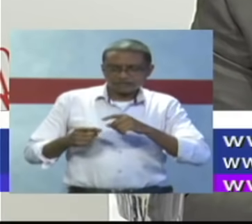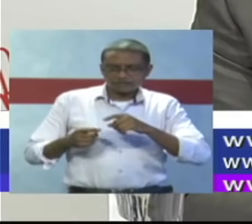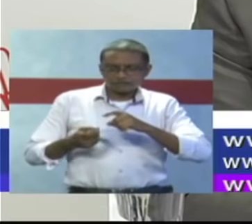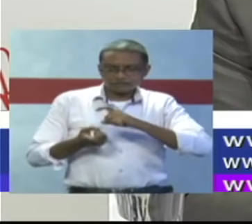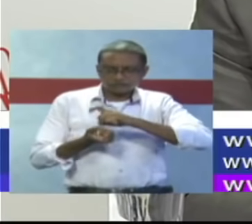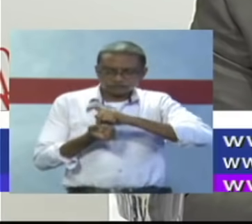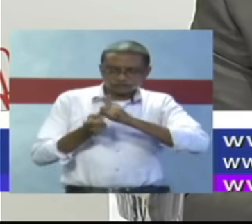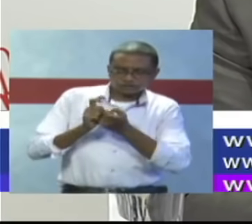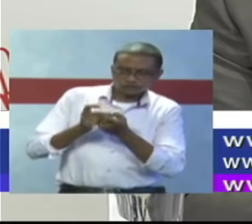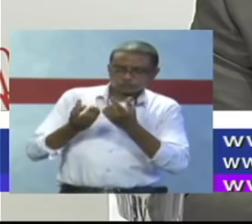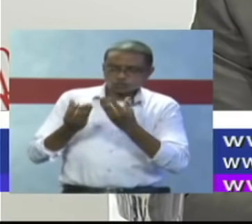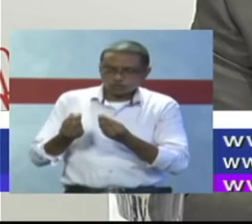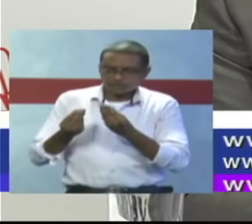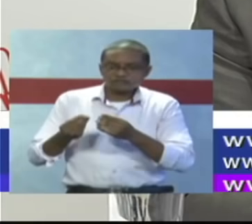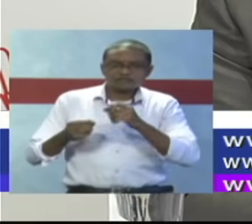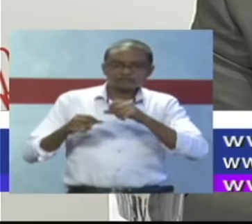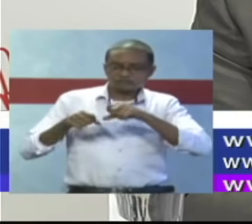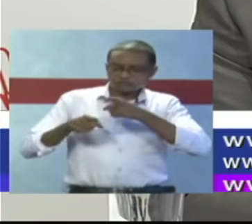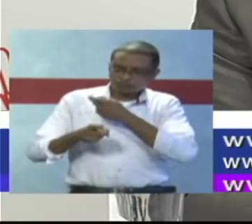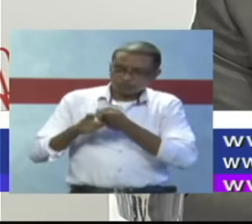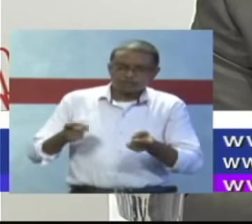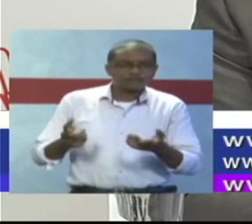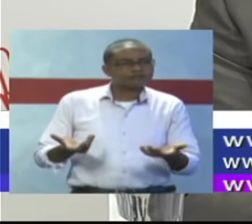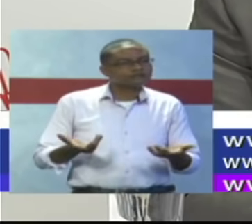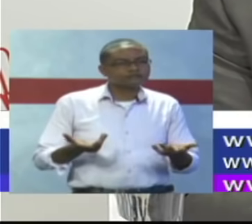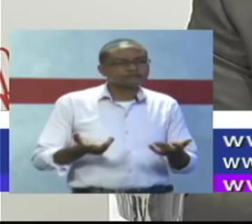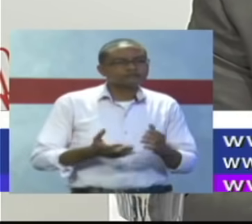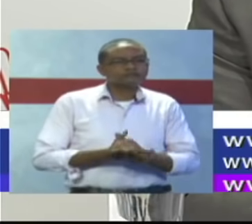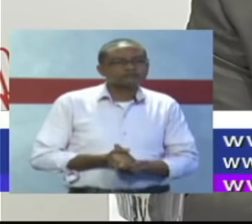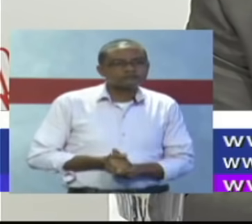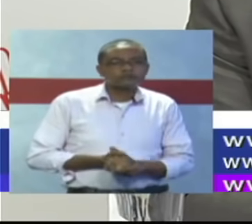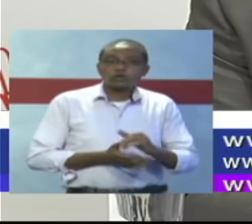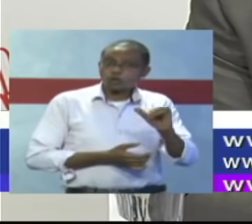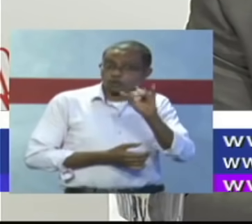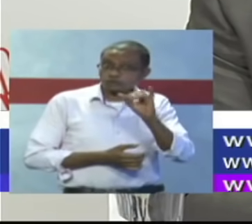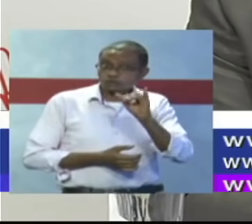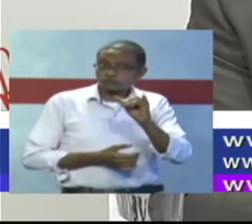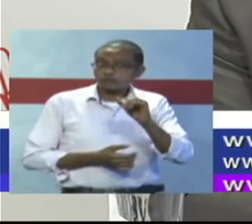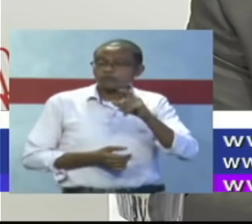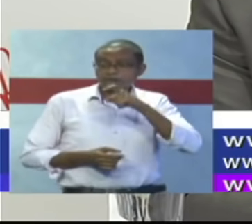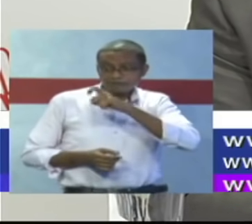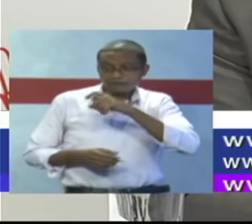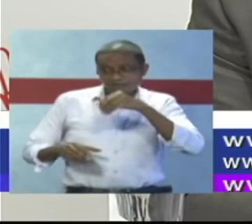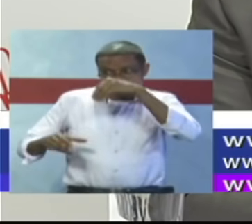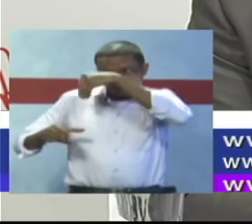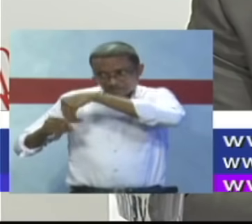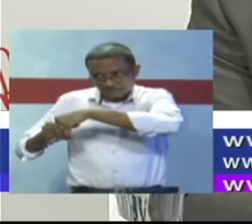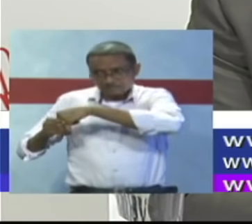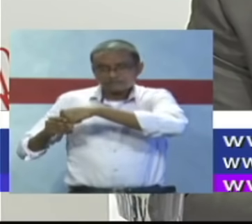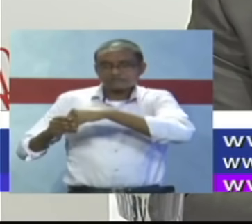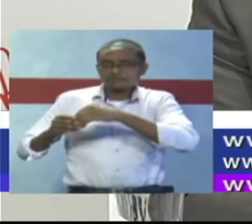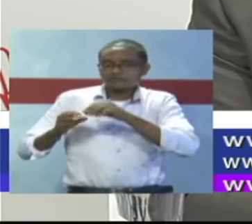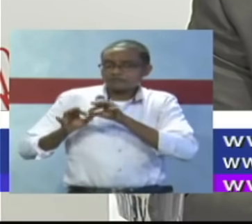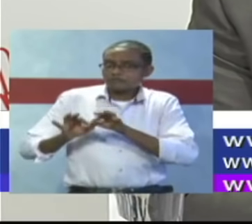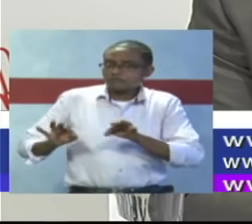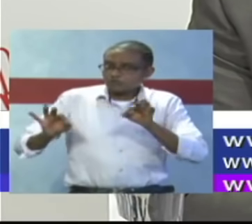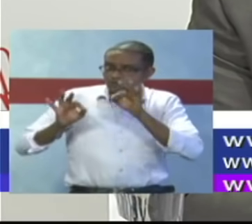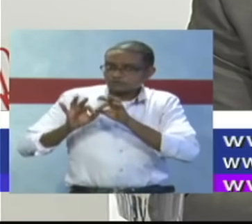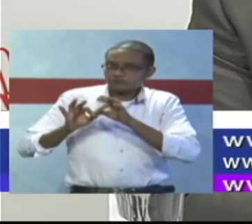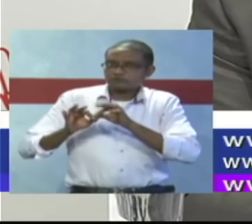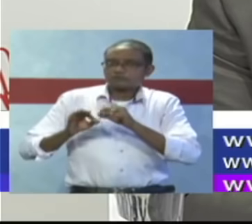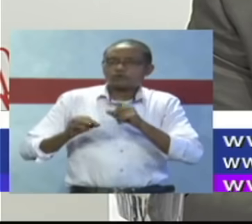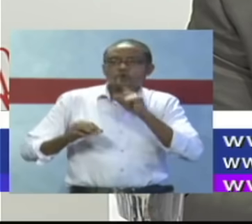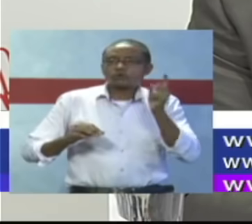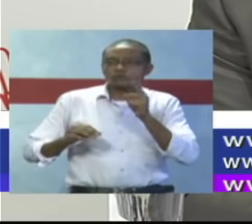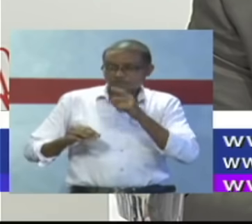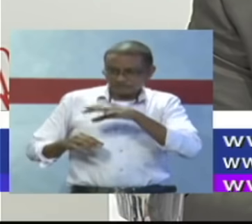being defaced accidentally. And also ensure that you can find it by putting it with your other important documents. As